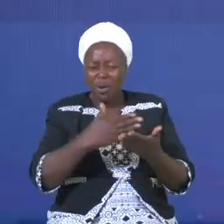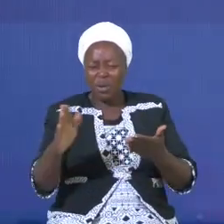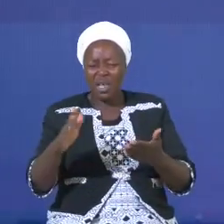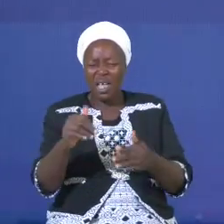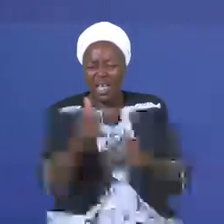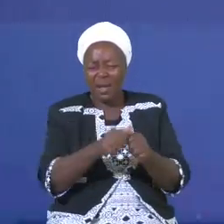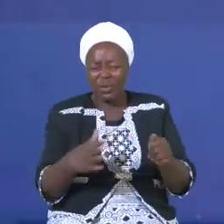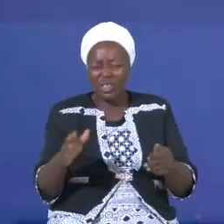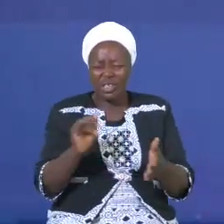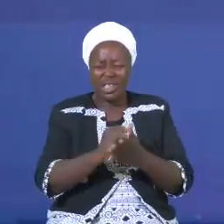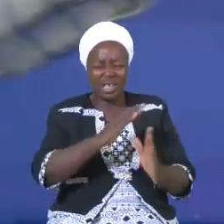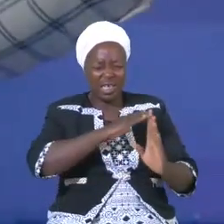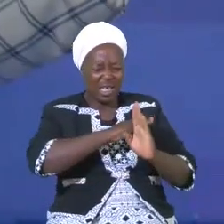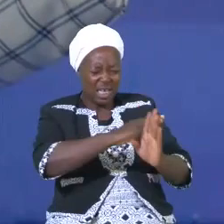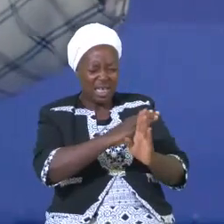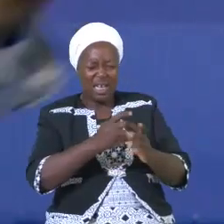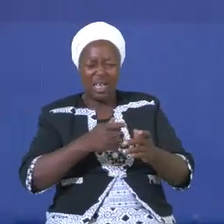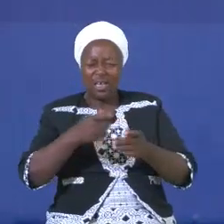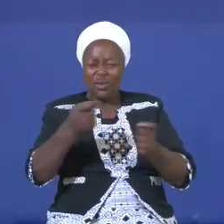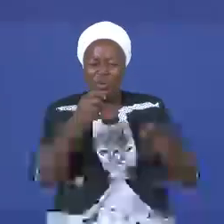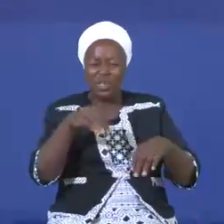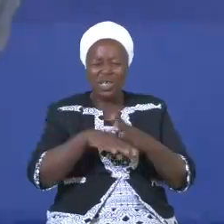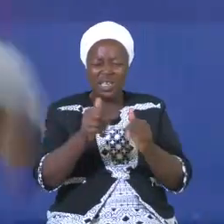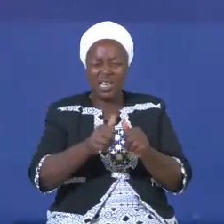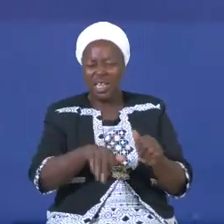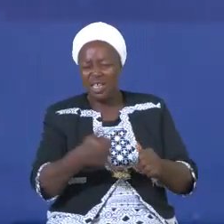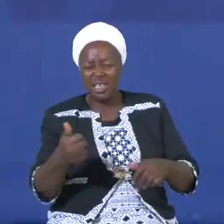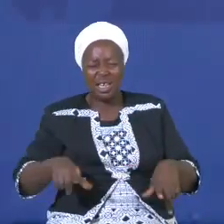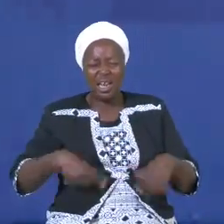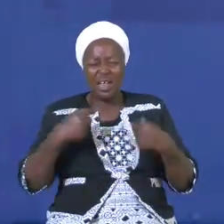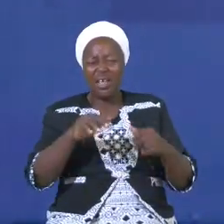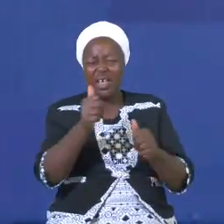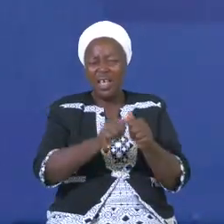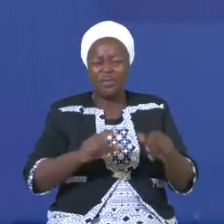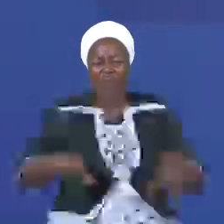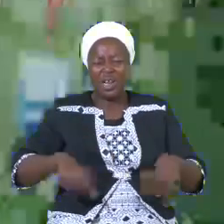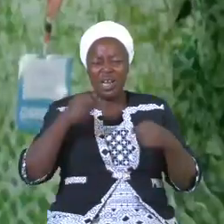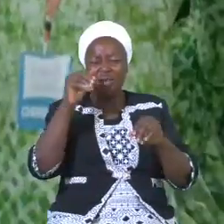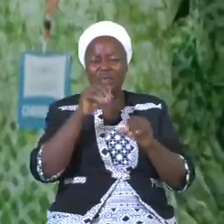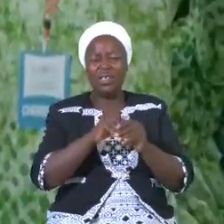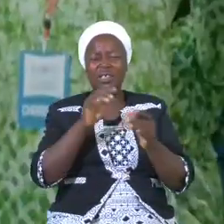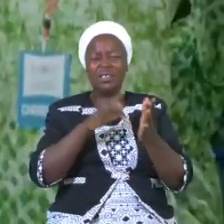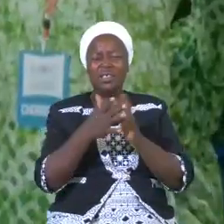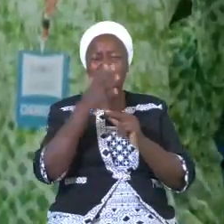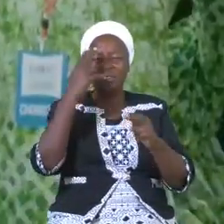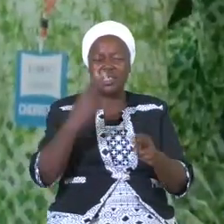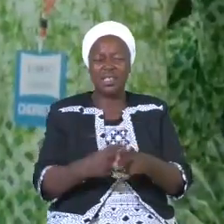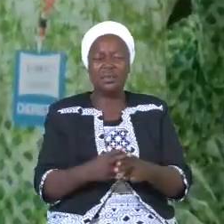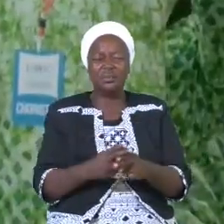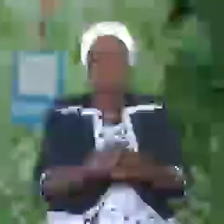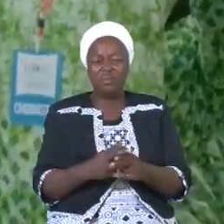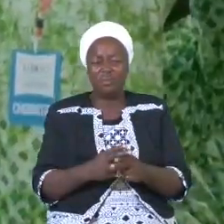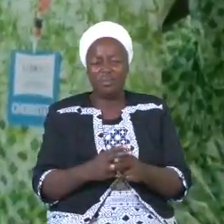hinders dominion in any life every life in jesus name